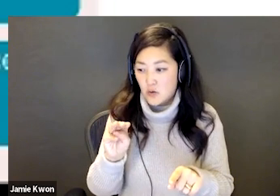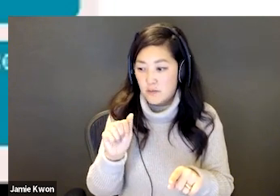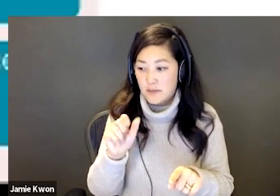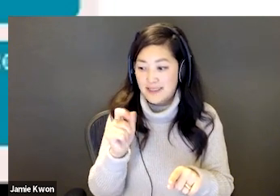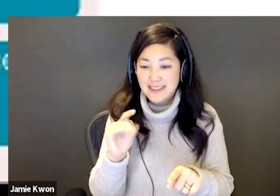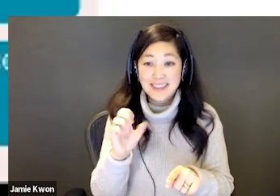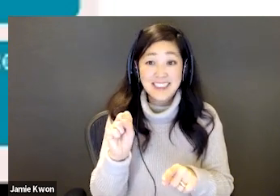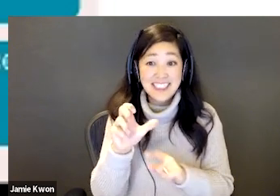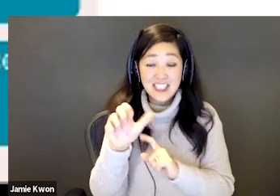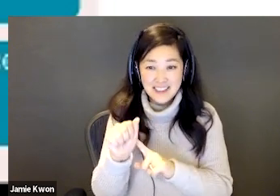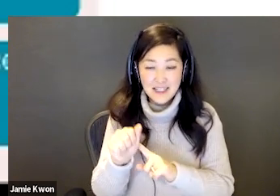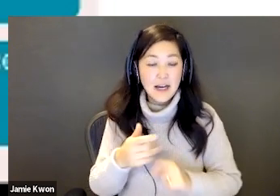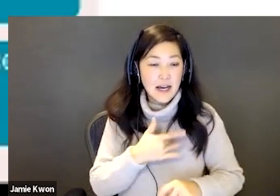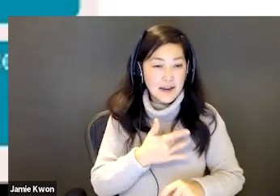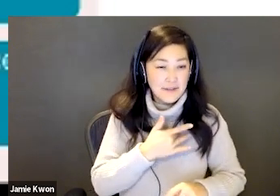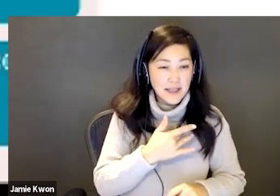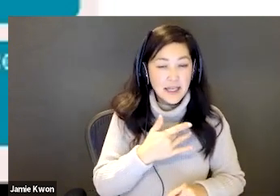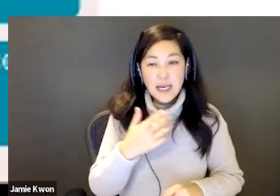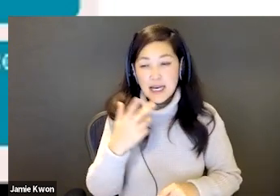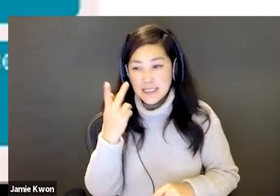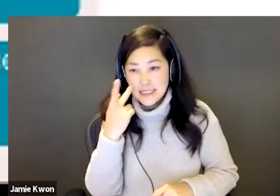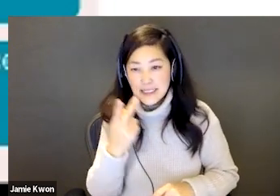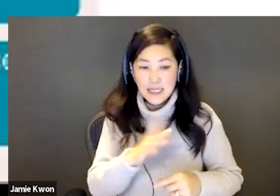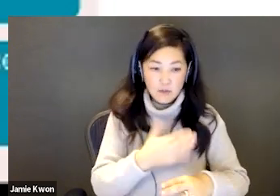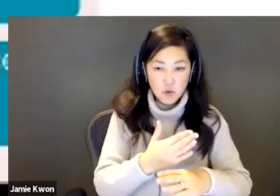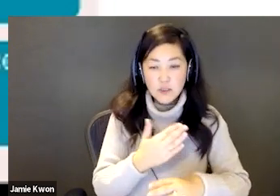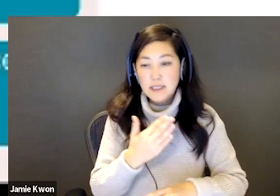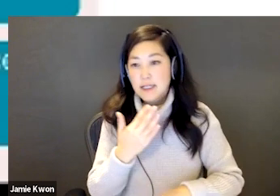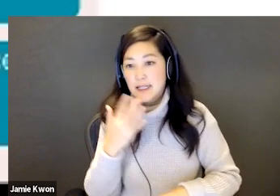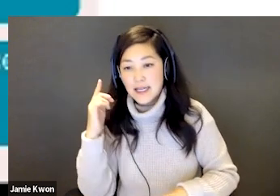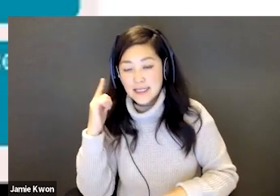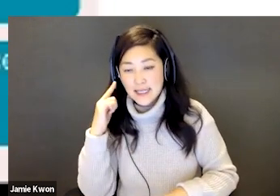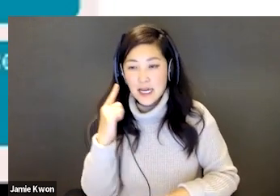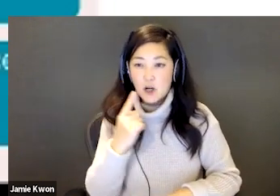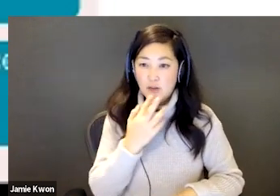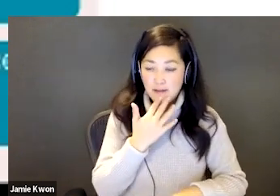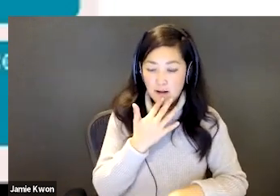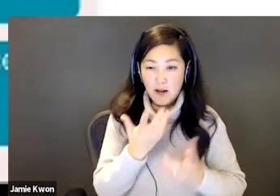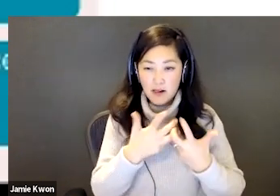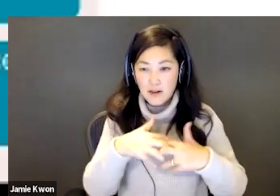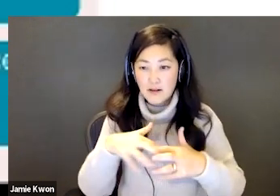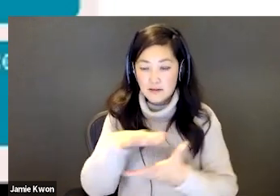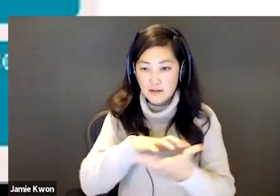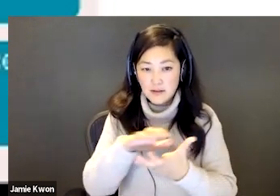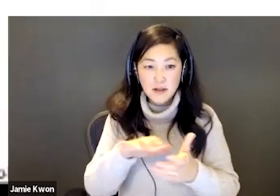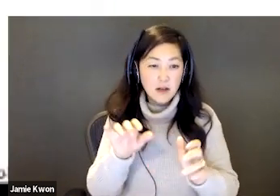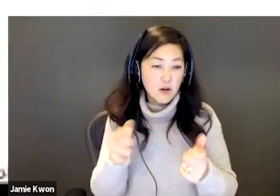sound. So when we talk about neurodiversity, we can mean a lot of different things.